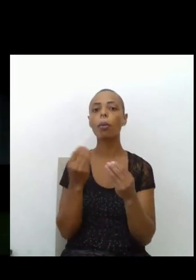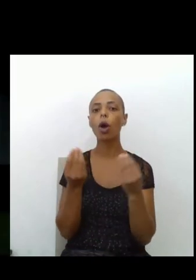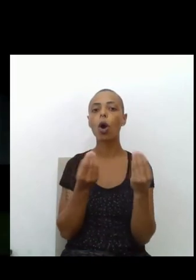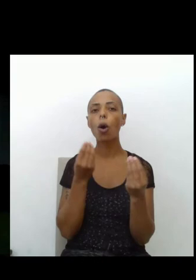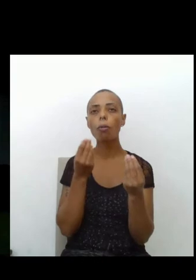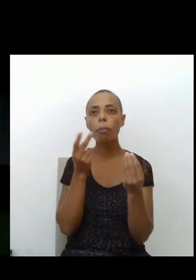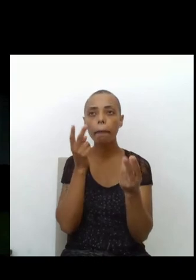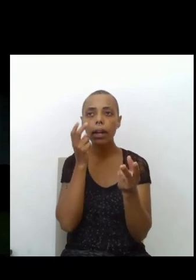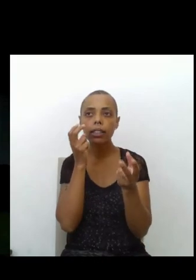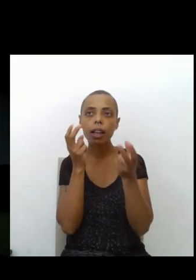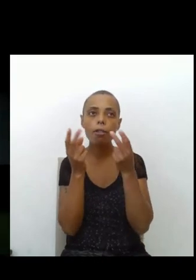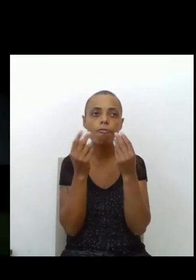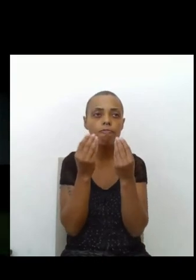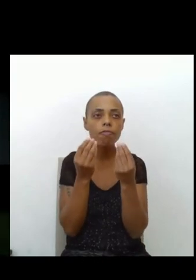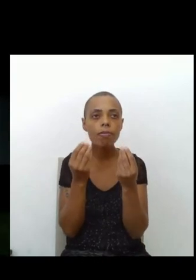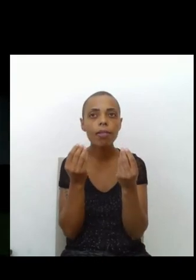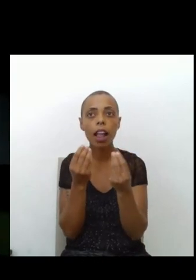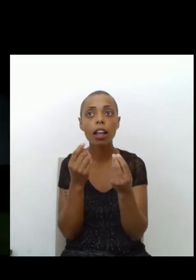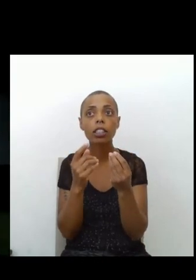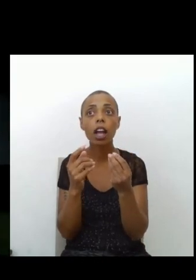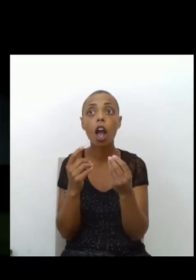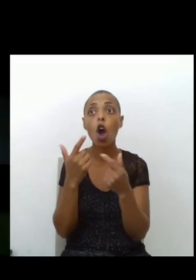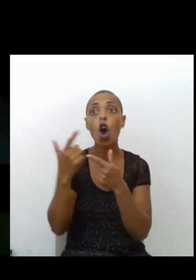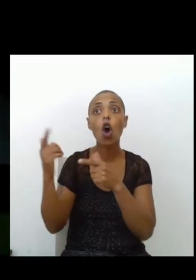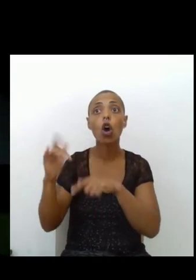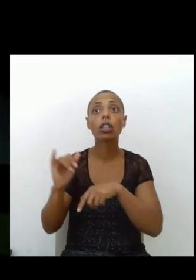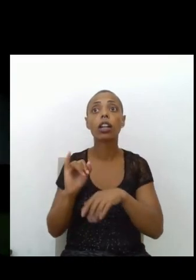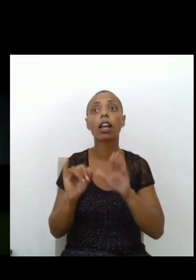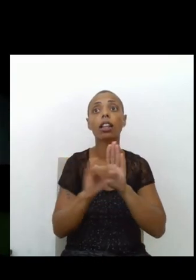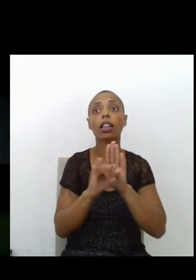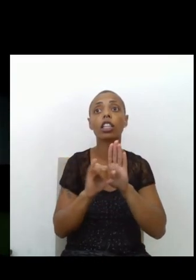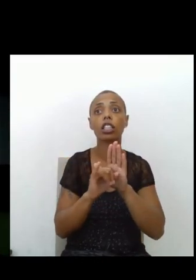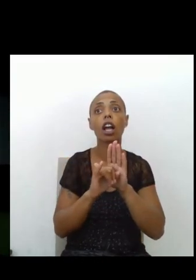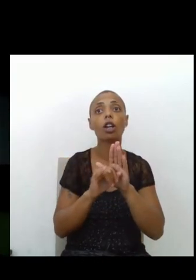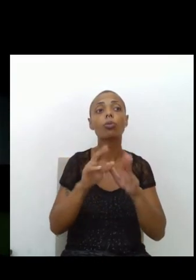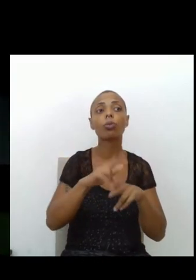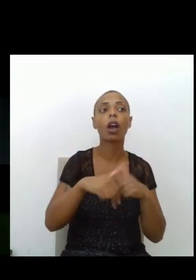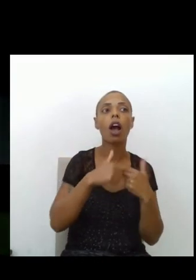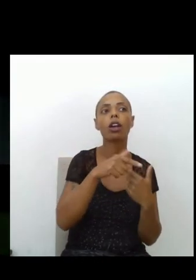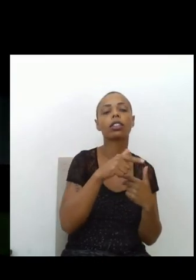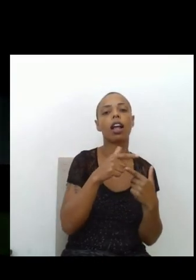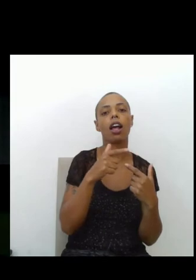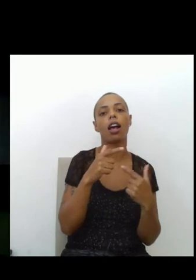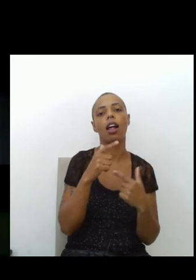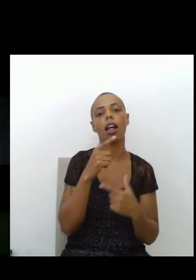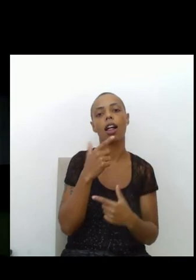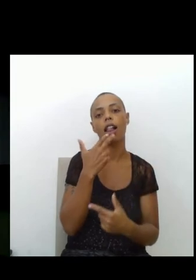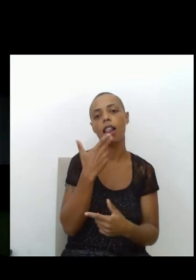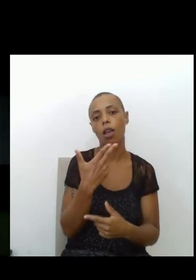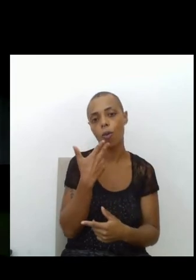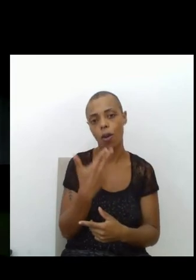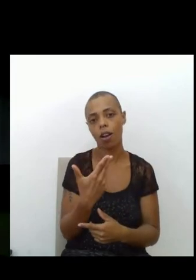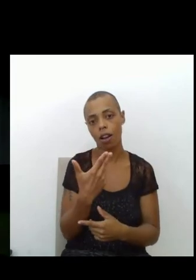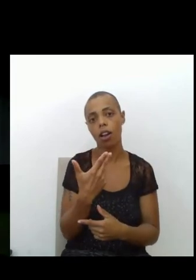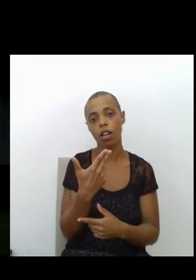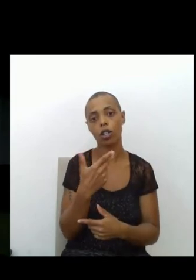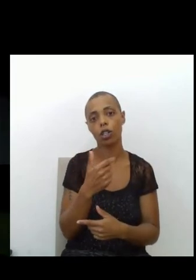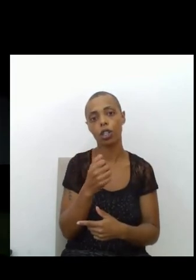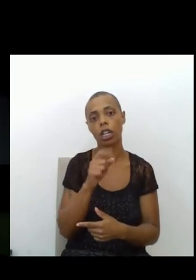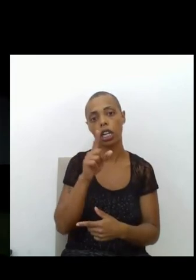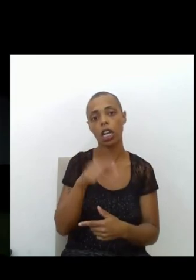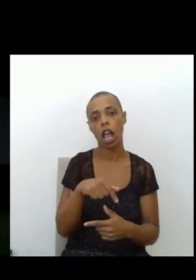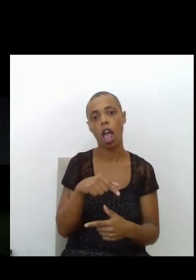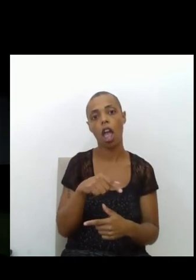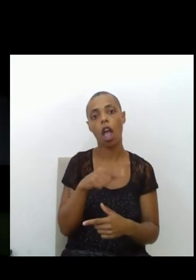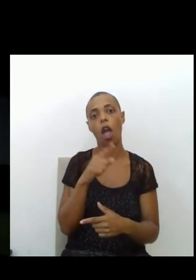these subtle perceptions of other identities based on the use of language